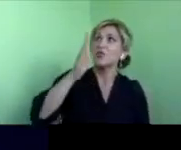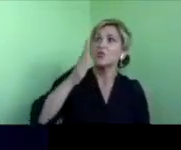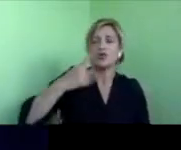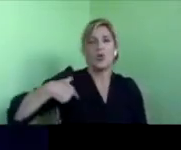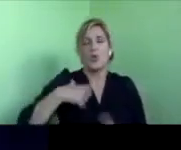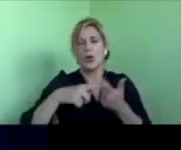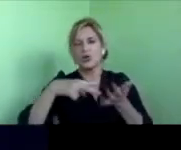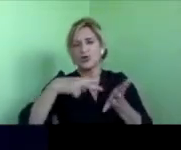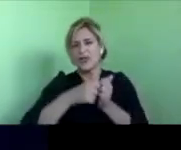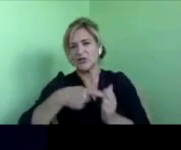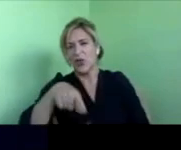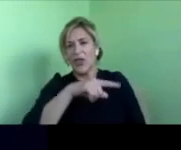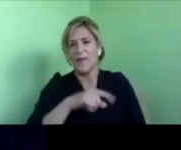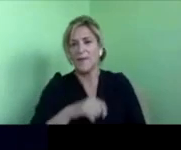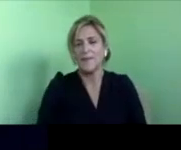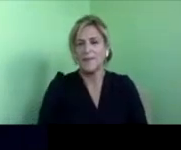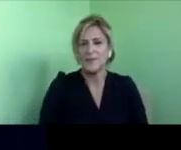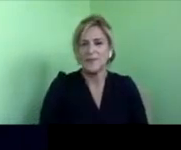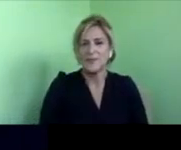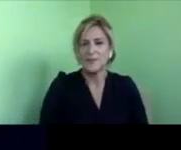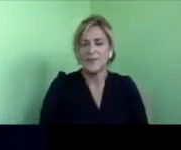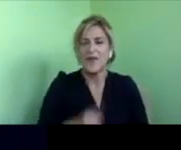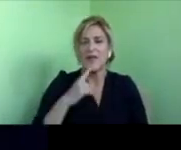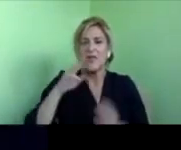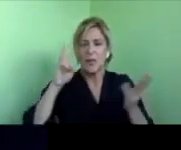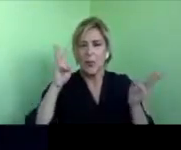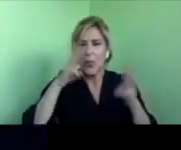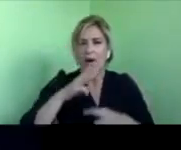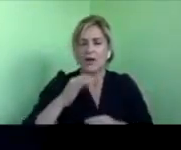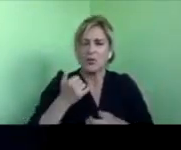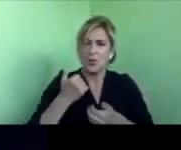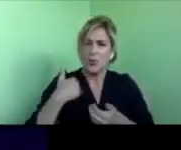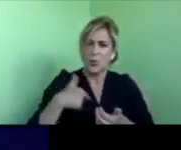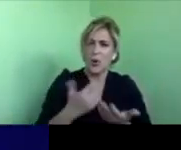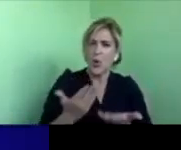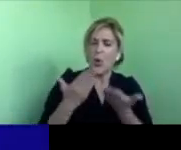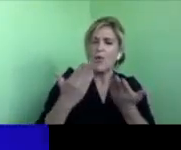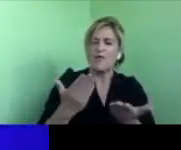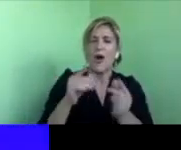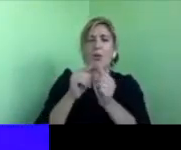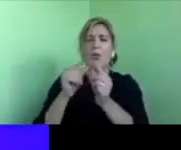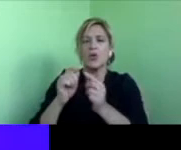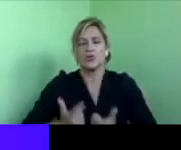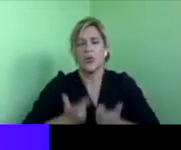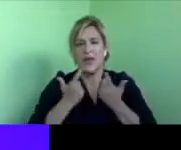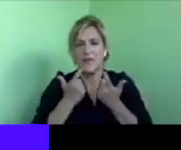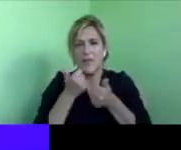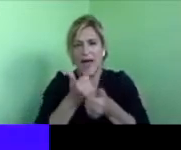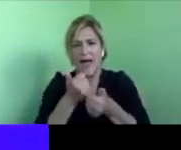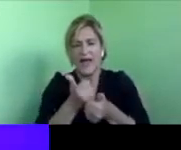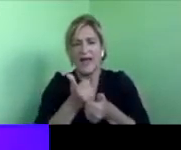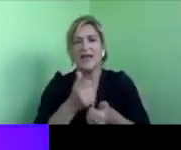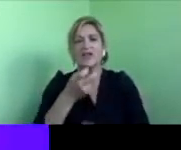In the wild, we offer our words to live by. Transition, Transmission,